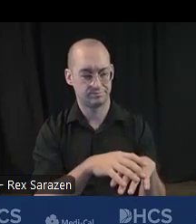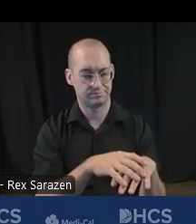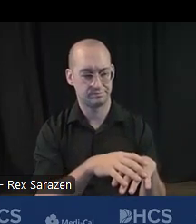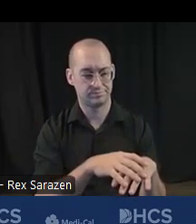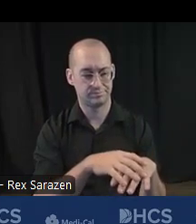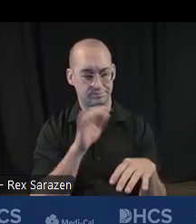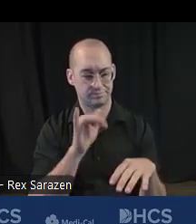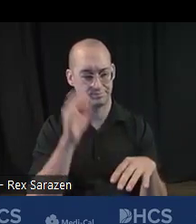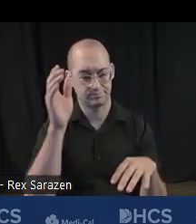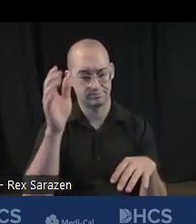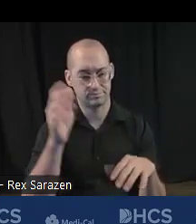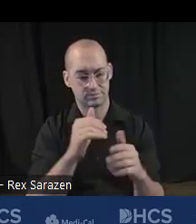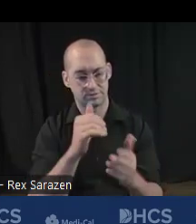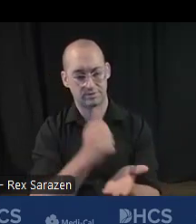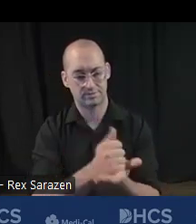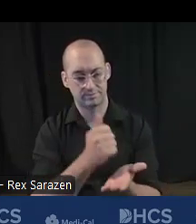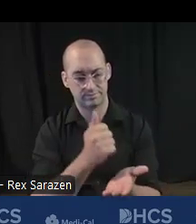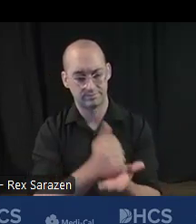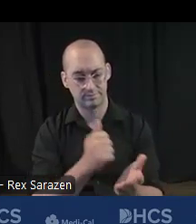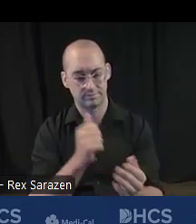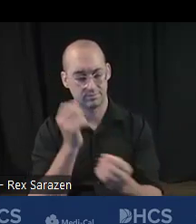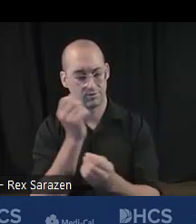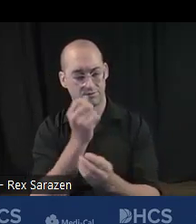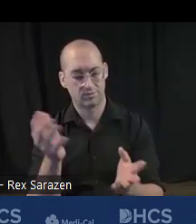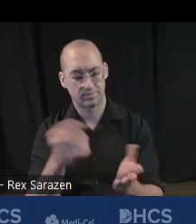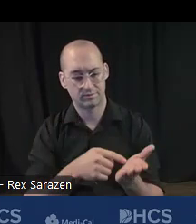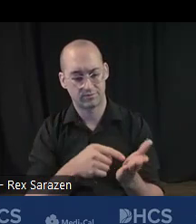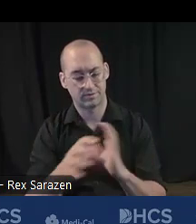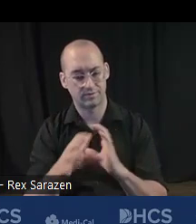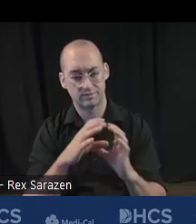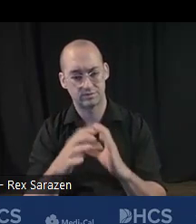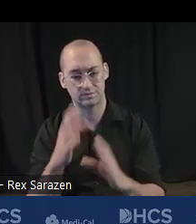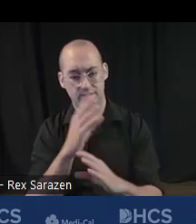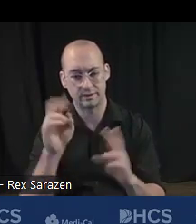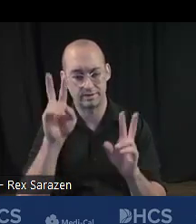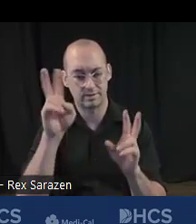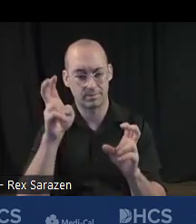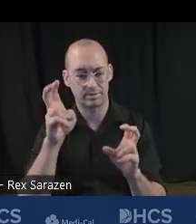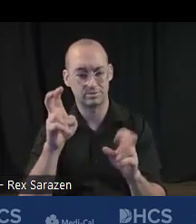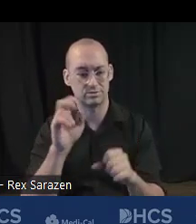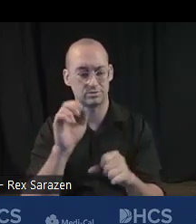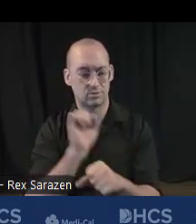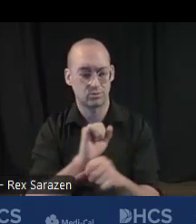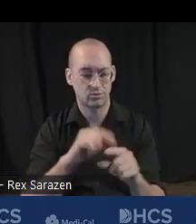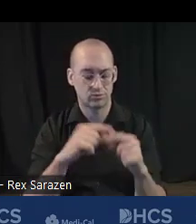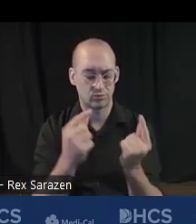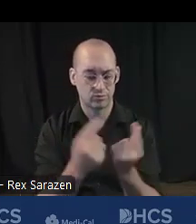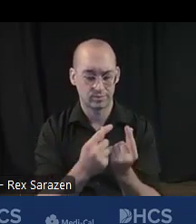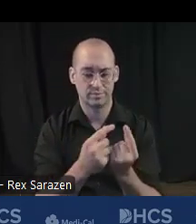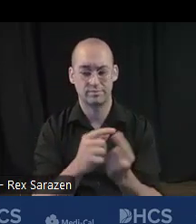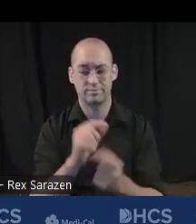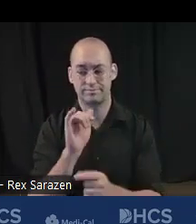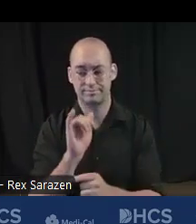inform the conversations and topics we discuss with the work group, and vice versa. The work group also